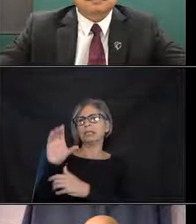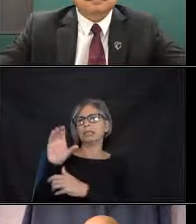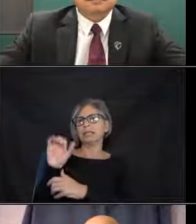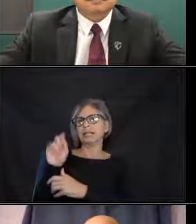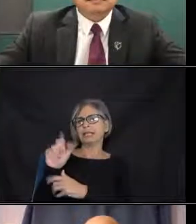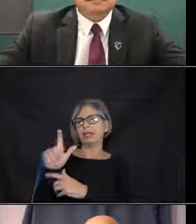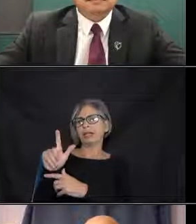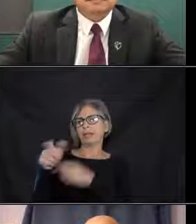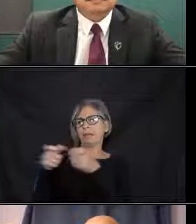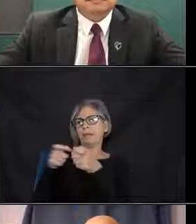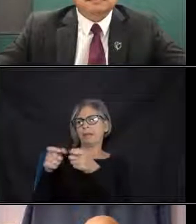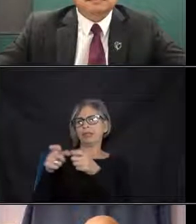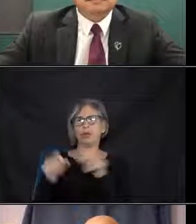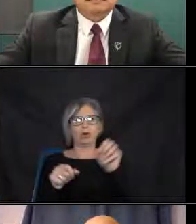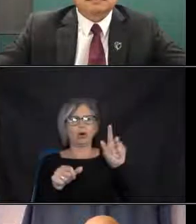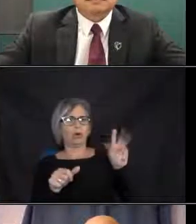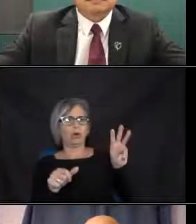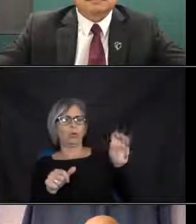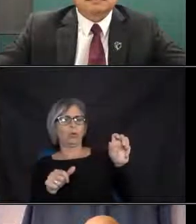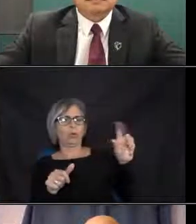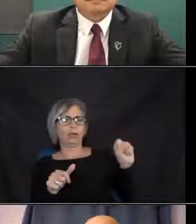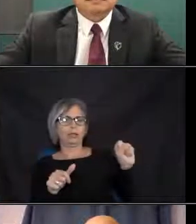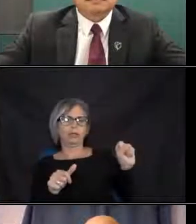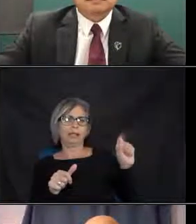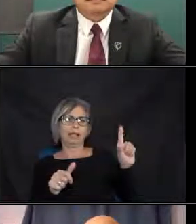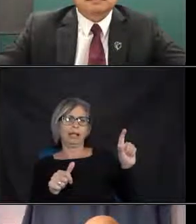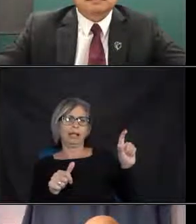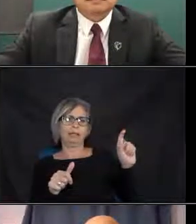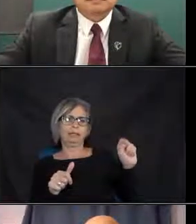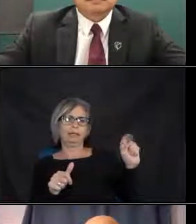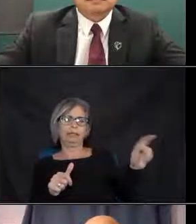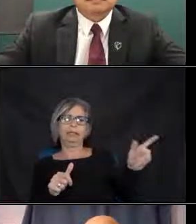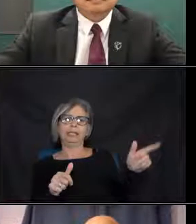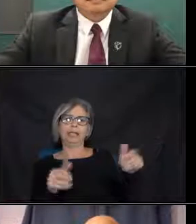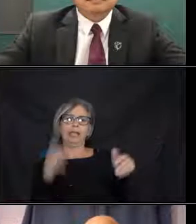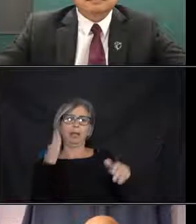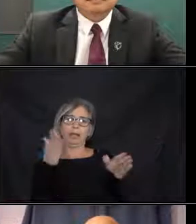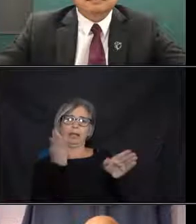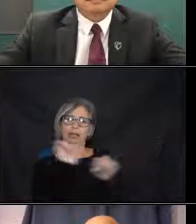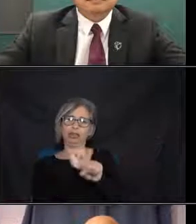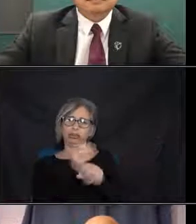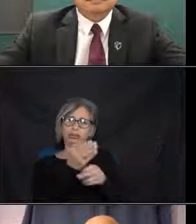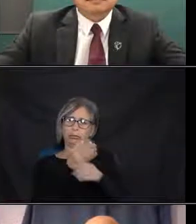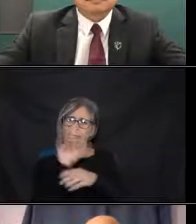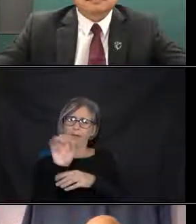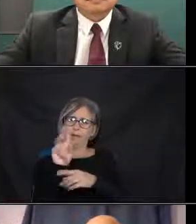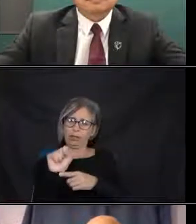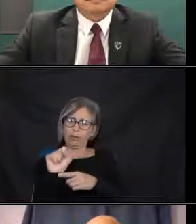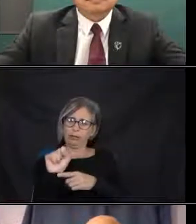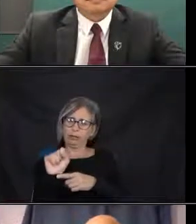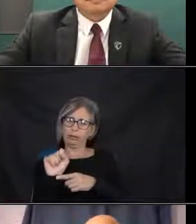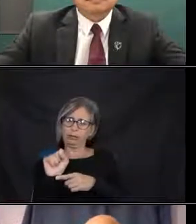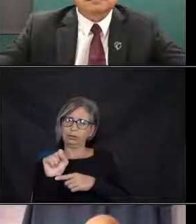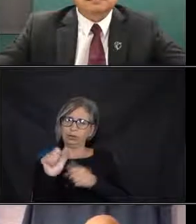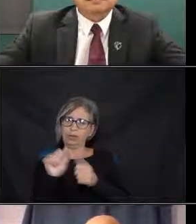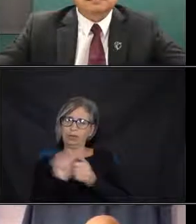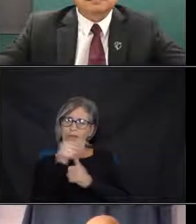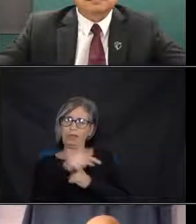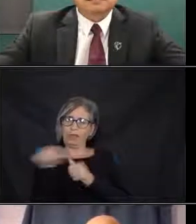Manage It or Wells Landing LLC is going to have job or career fairs with this